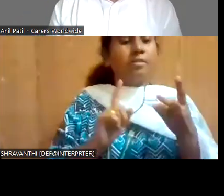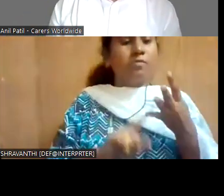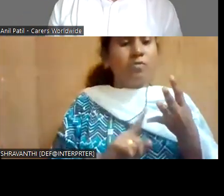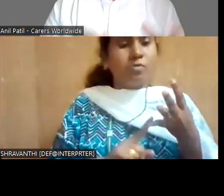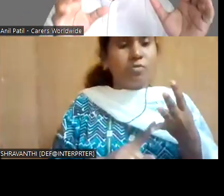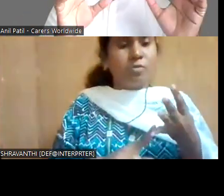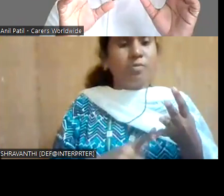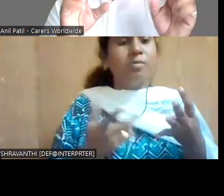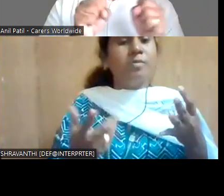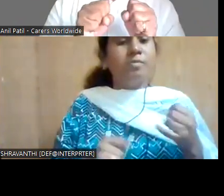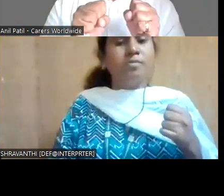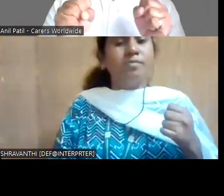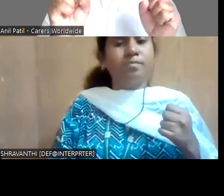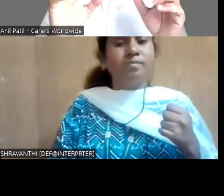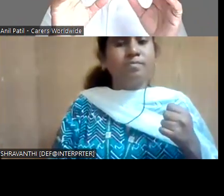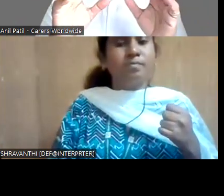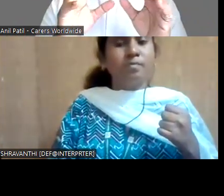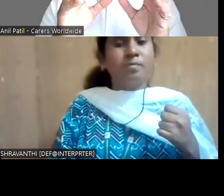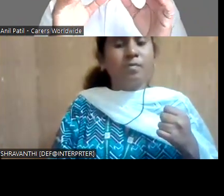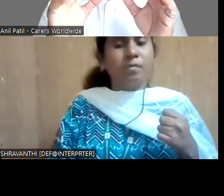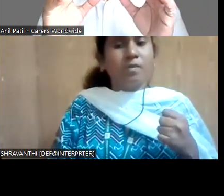we do, is